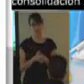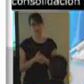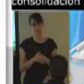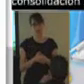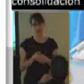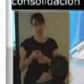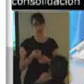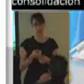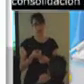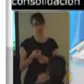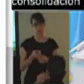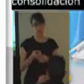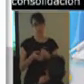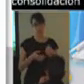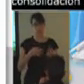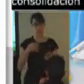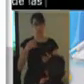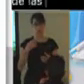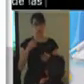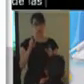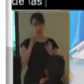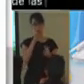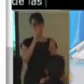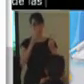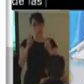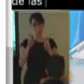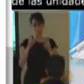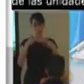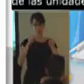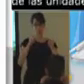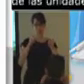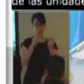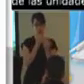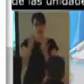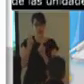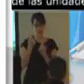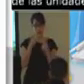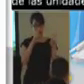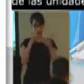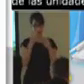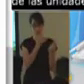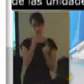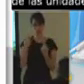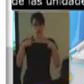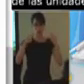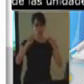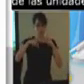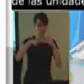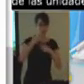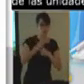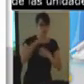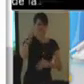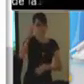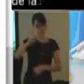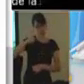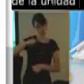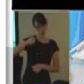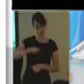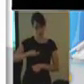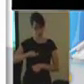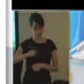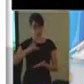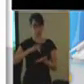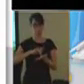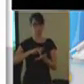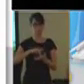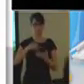consolidation, and at the end of each unit there is an evaluation, an overall evaluation of the